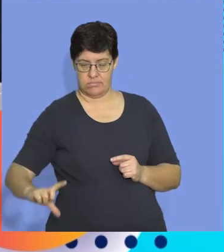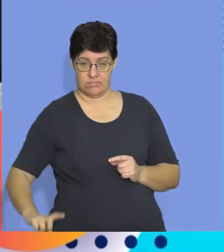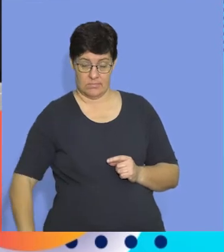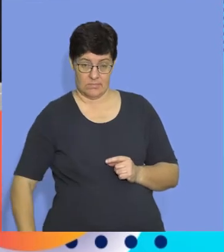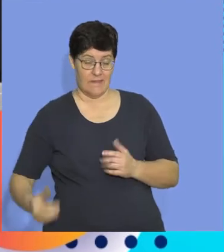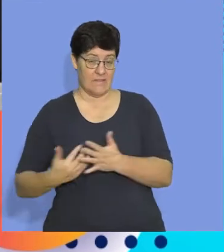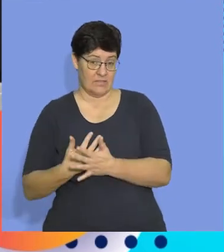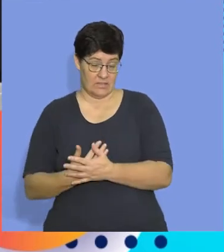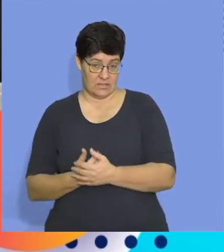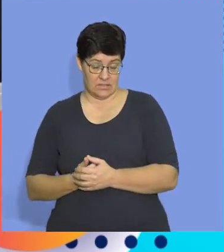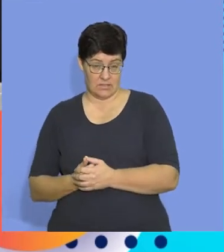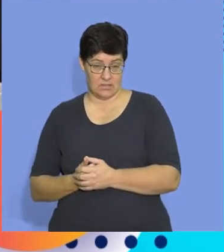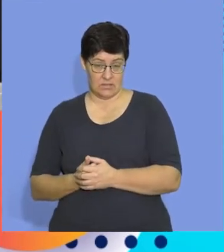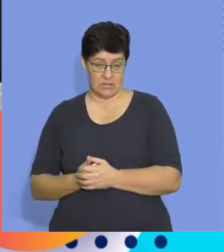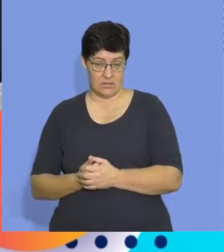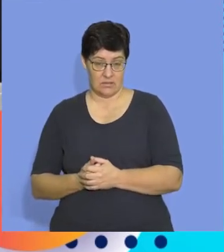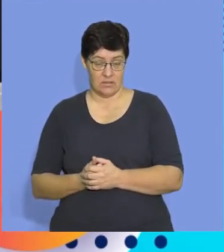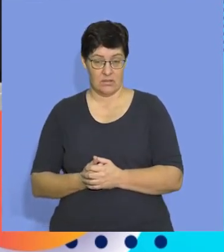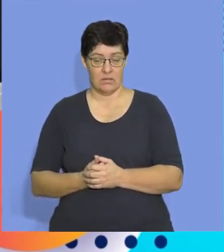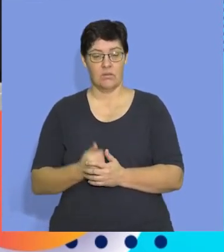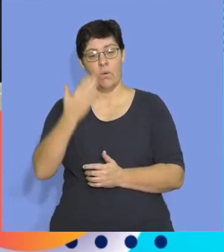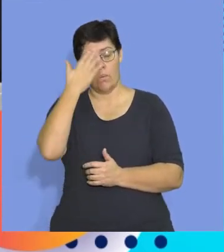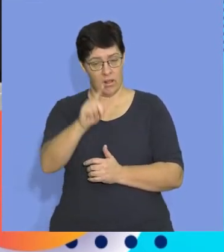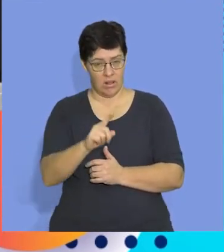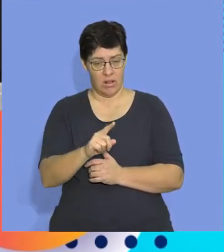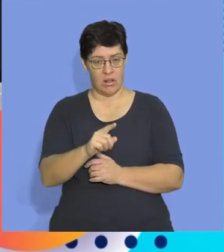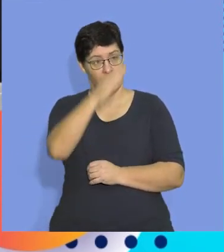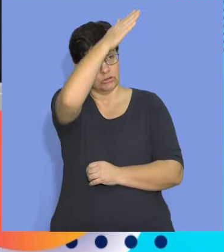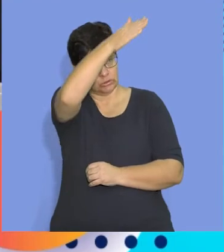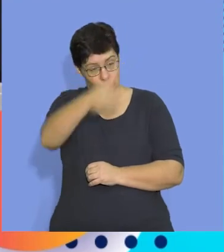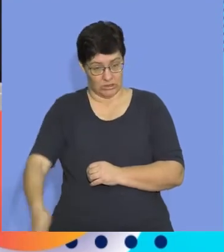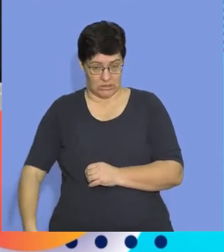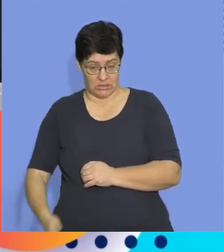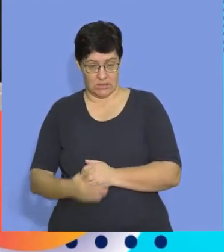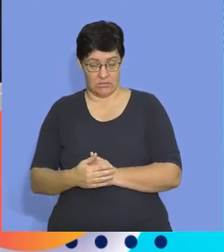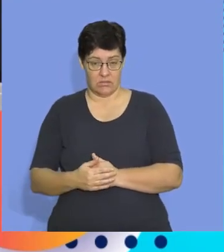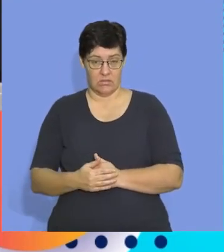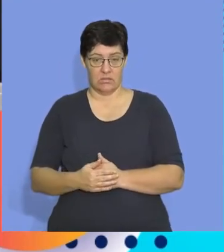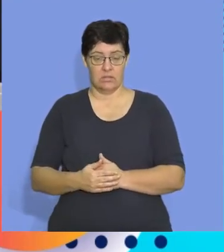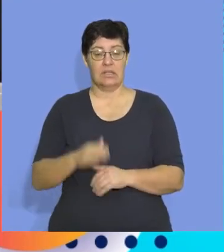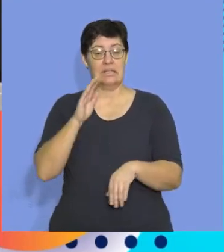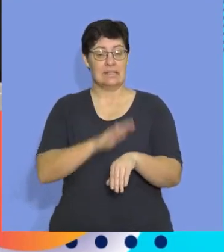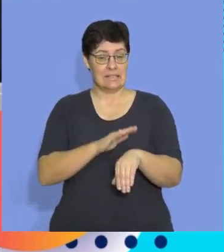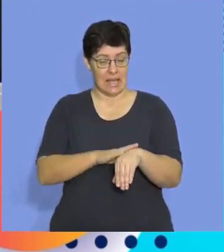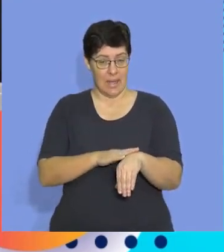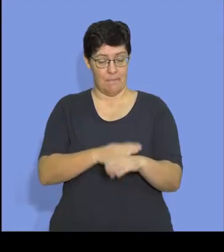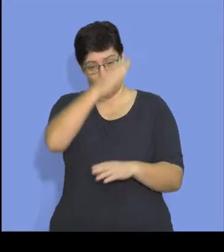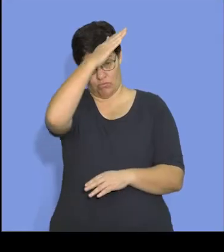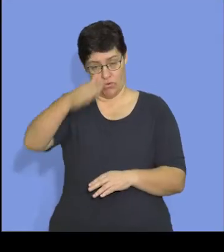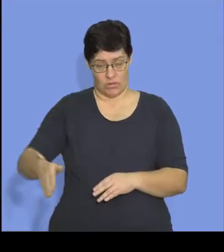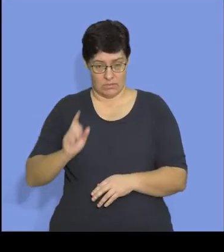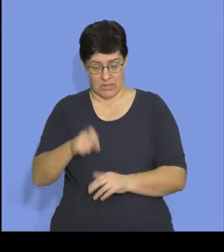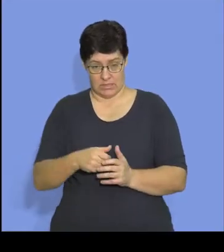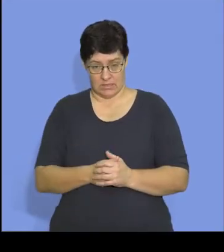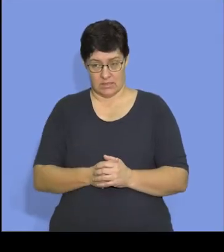faster. So I know this has to be a straight line crossing the time axis,